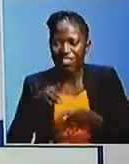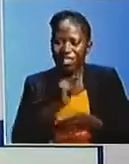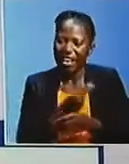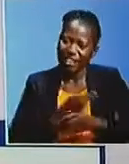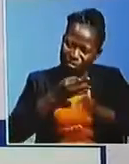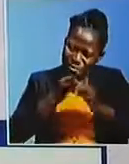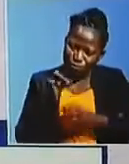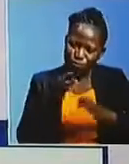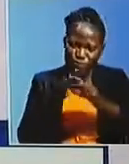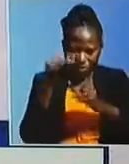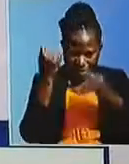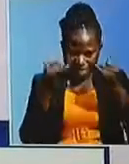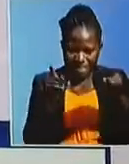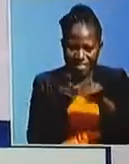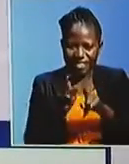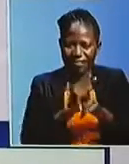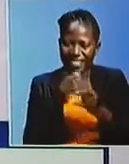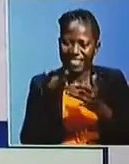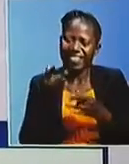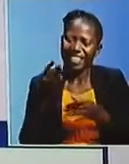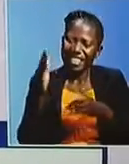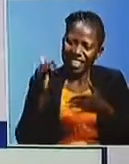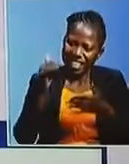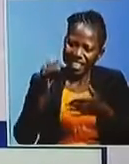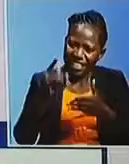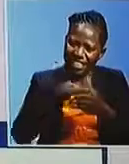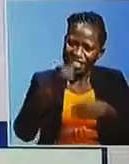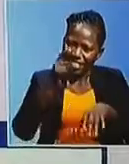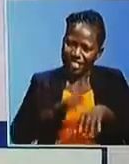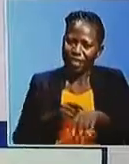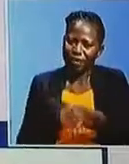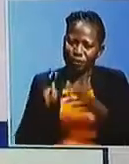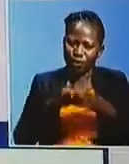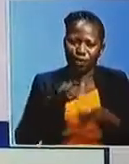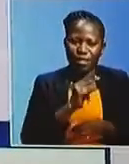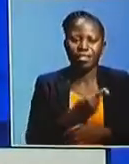we look forward to seeing you again, because there's more to come. Of course. Mark.